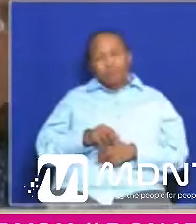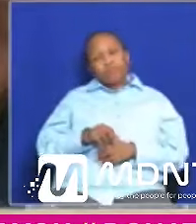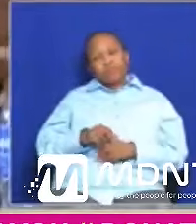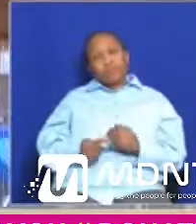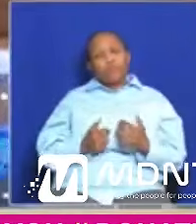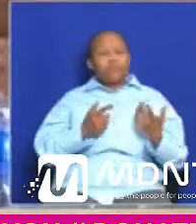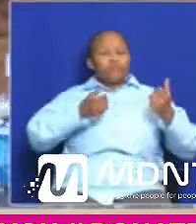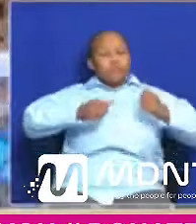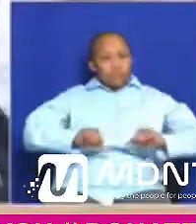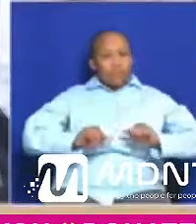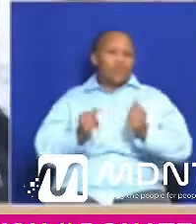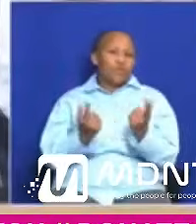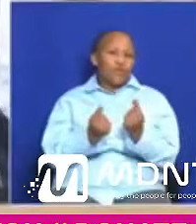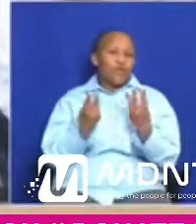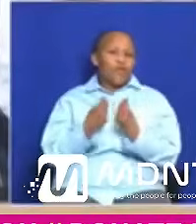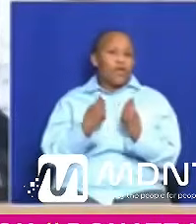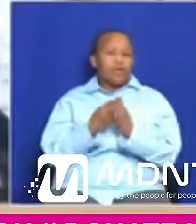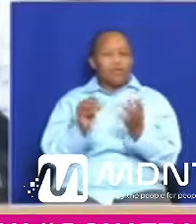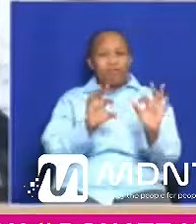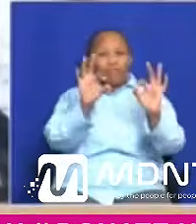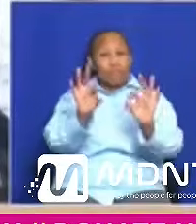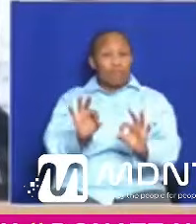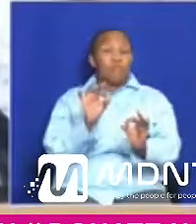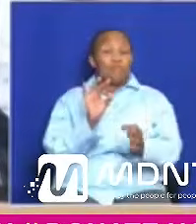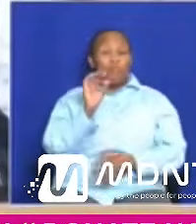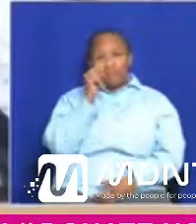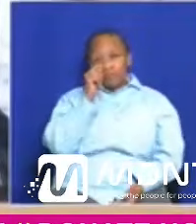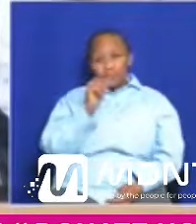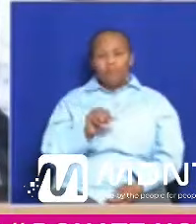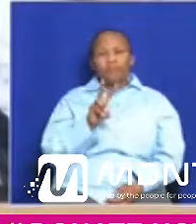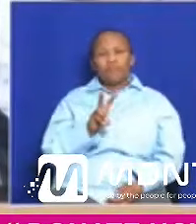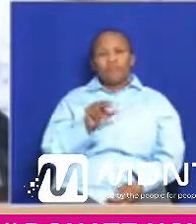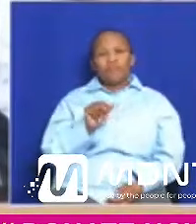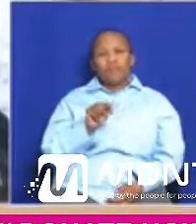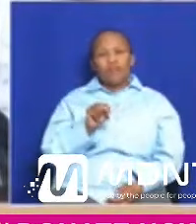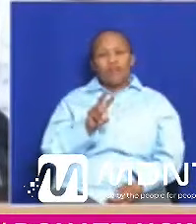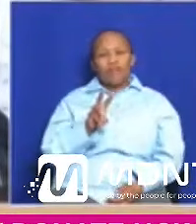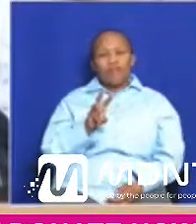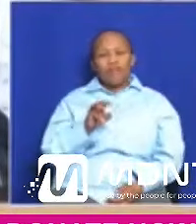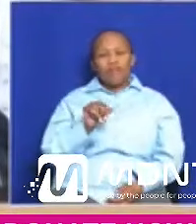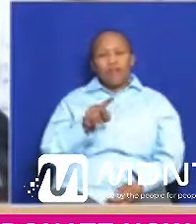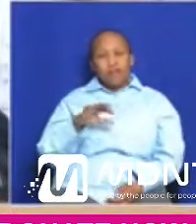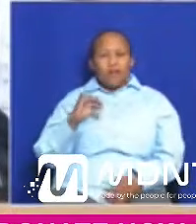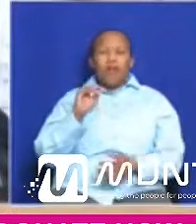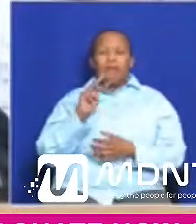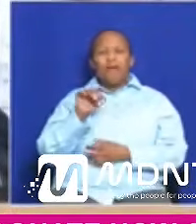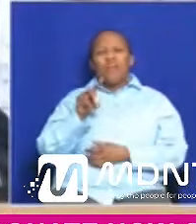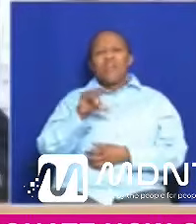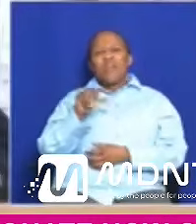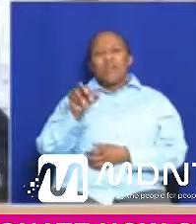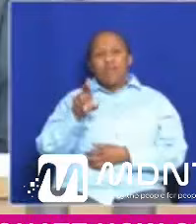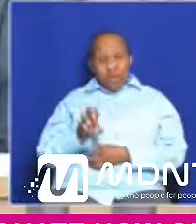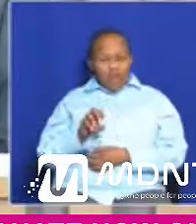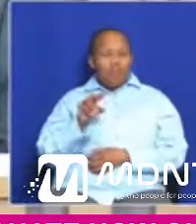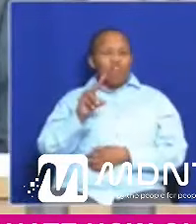letter from Mr. Van Wyk, Chief Executive Officer, Medicare 24 Tshwane District, Pty Limited. It